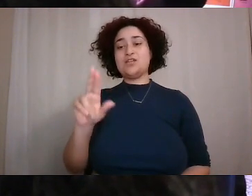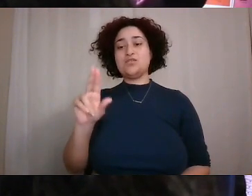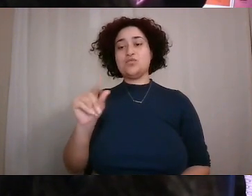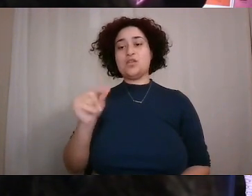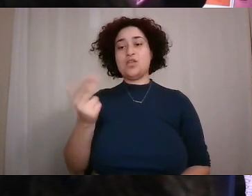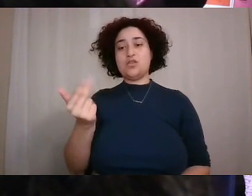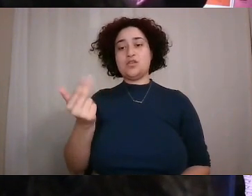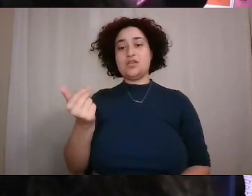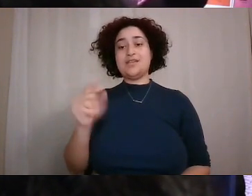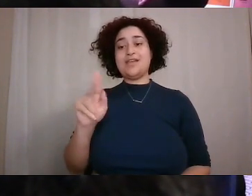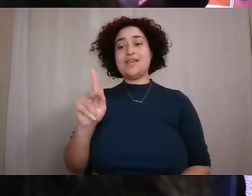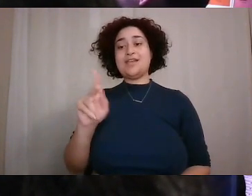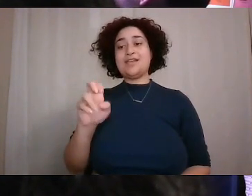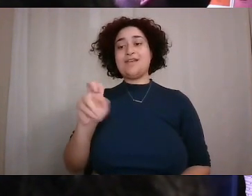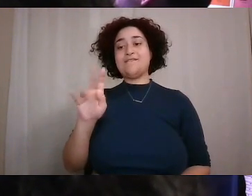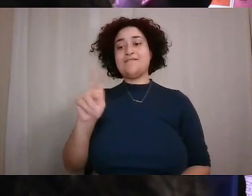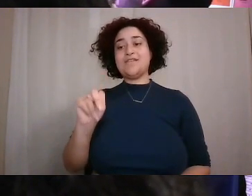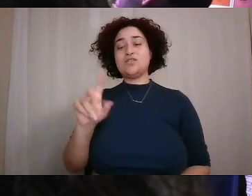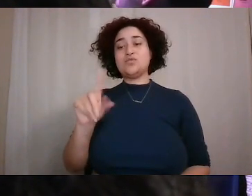2012. Anne,